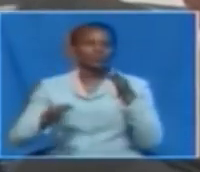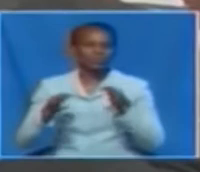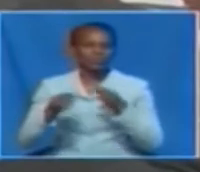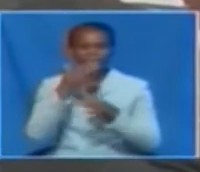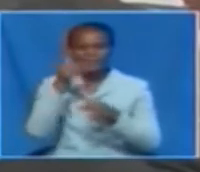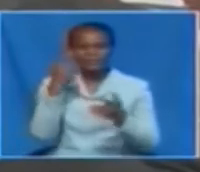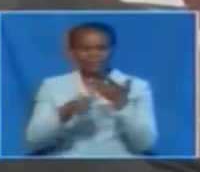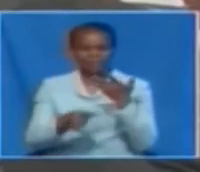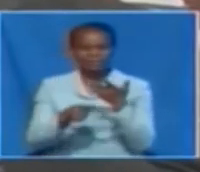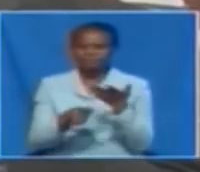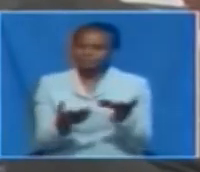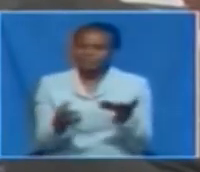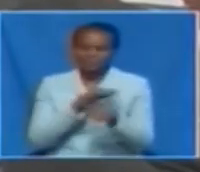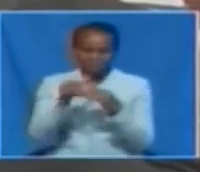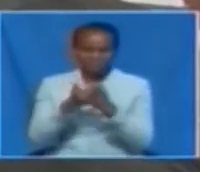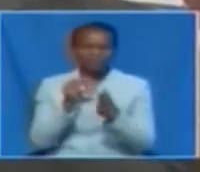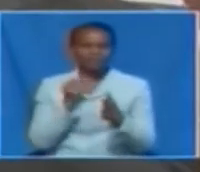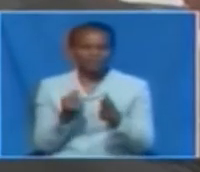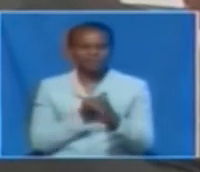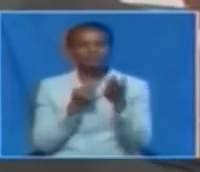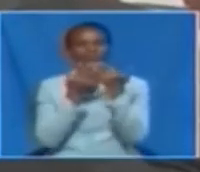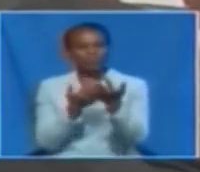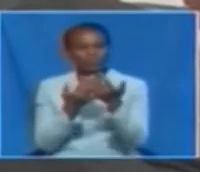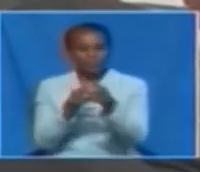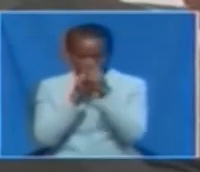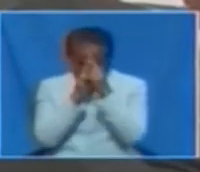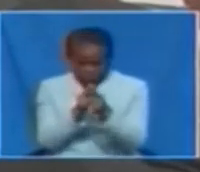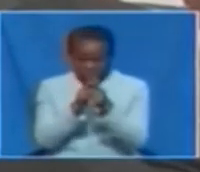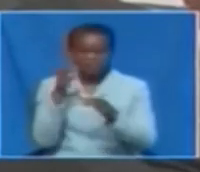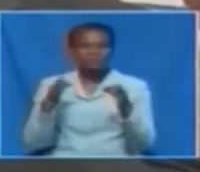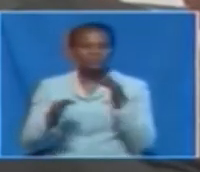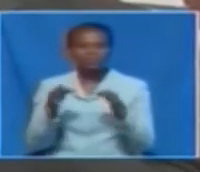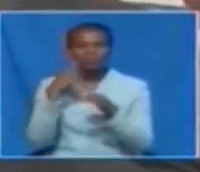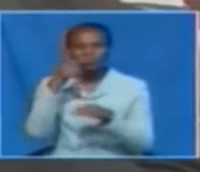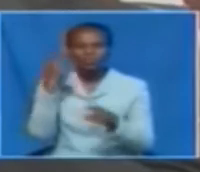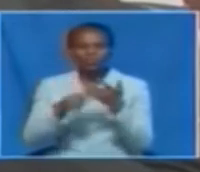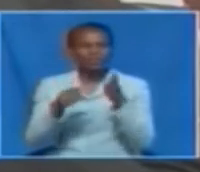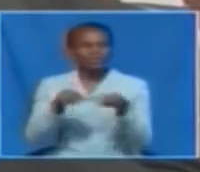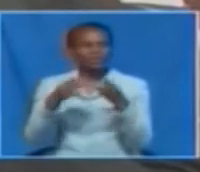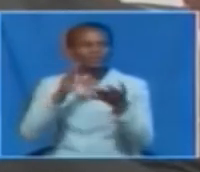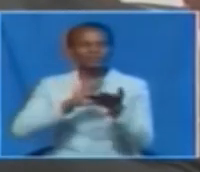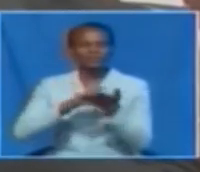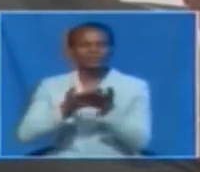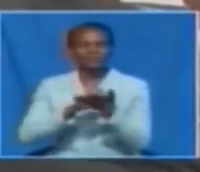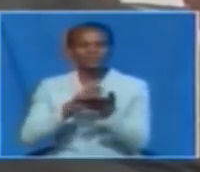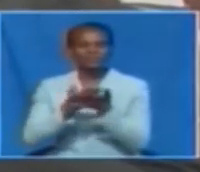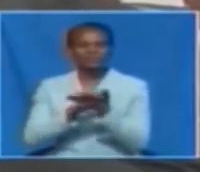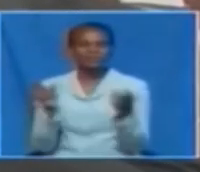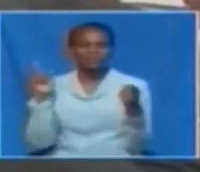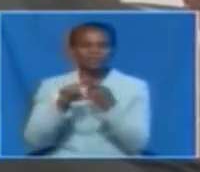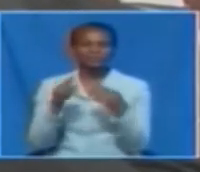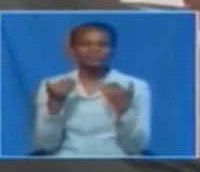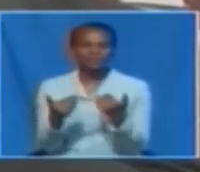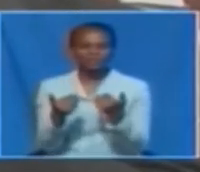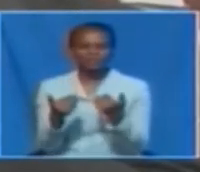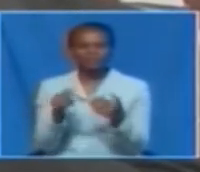remains incumbent upon all of us to respect that the court is going to give the interpretation to this clause that